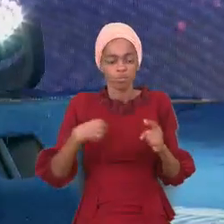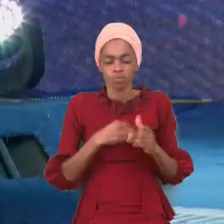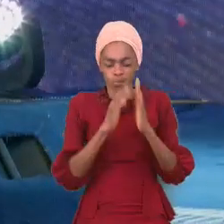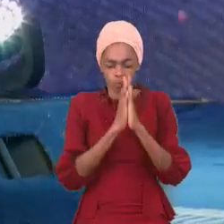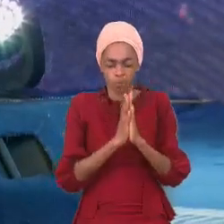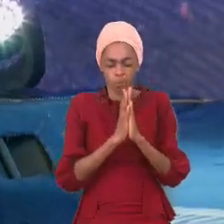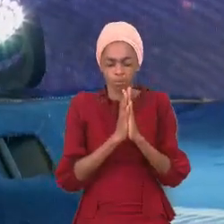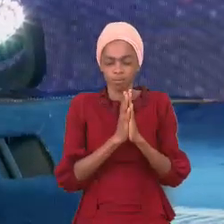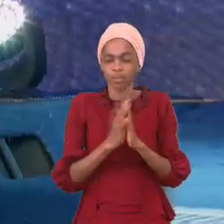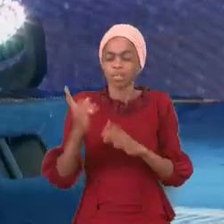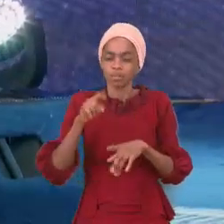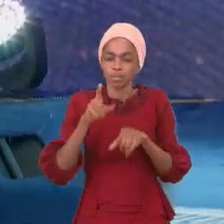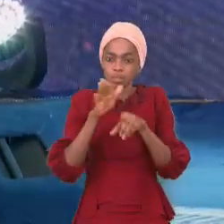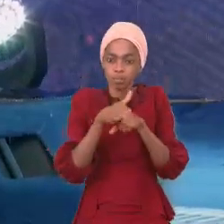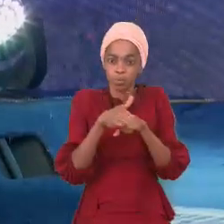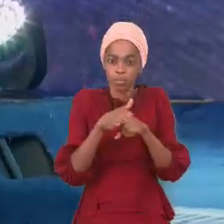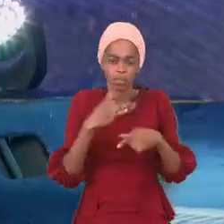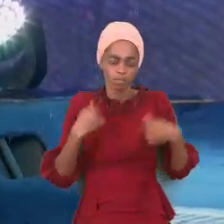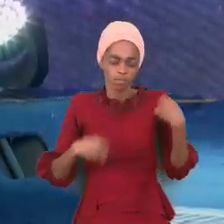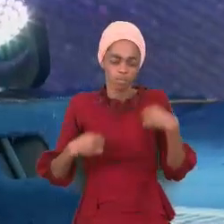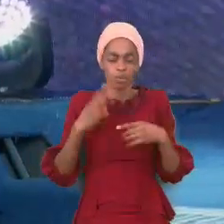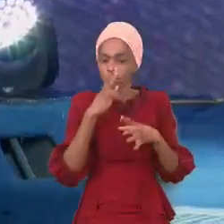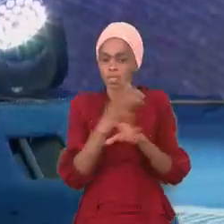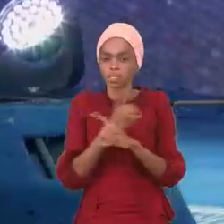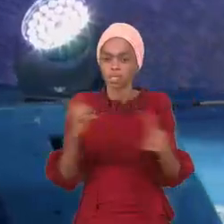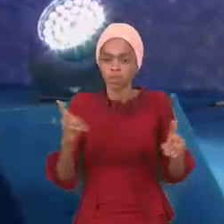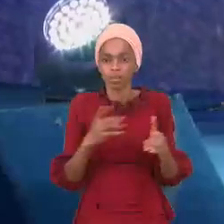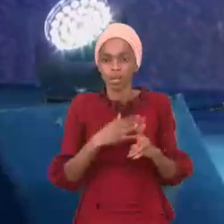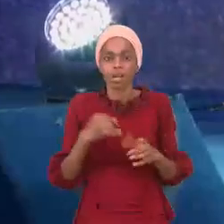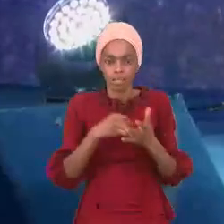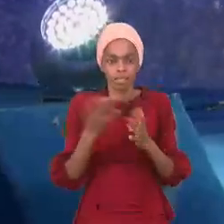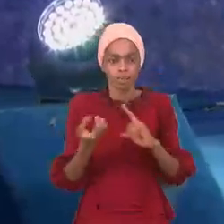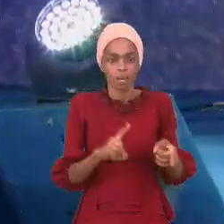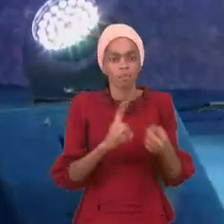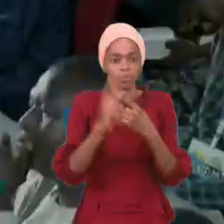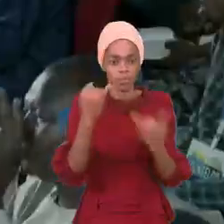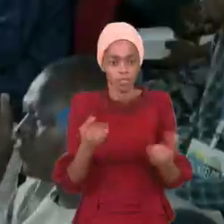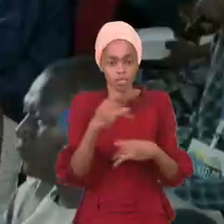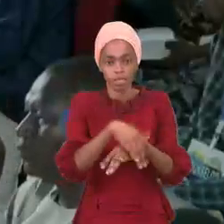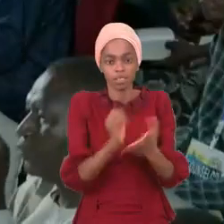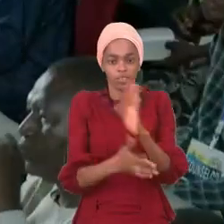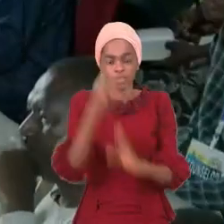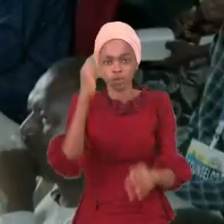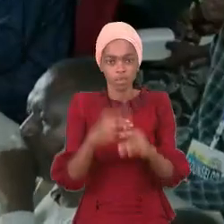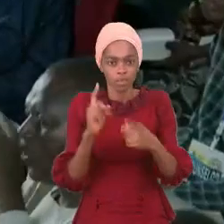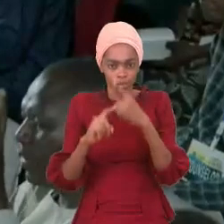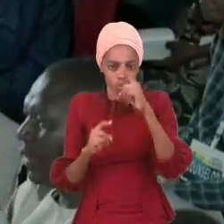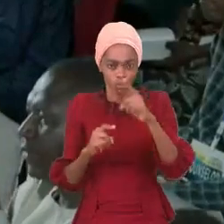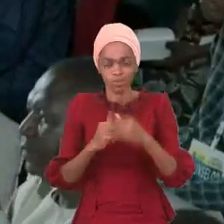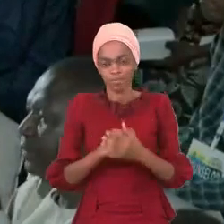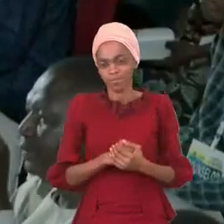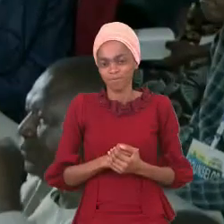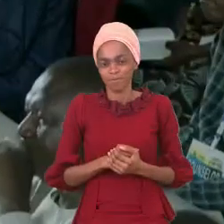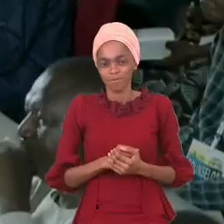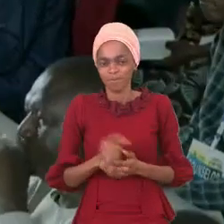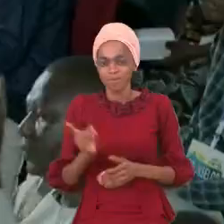him, the oppressed and the afflicted will be delivered, and it will happen tonight. Amen. To you,